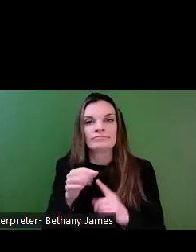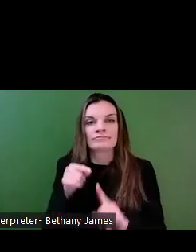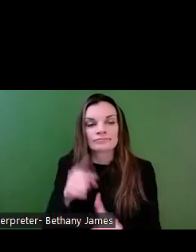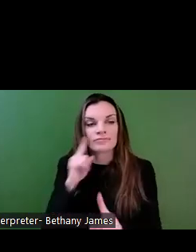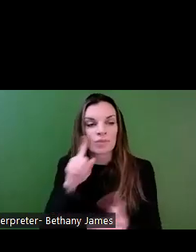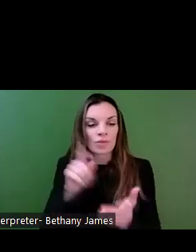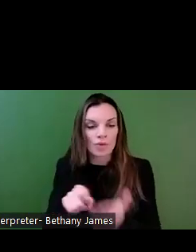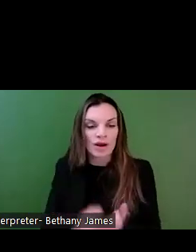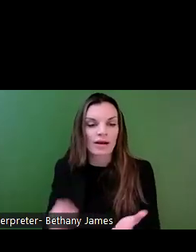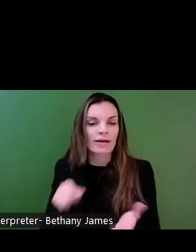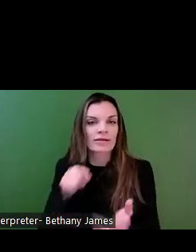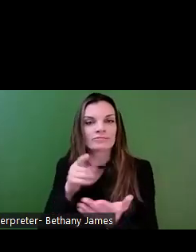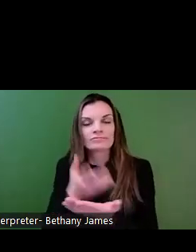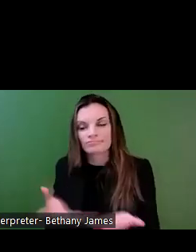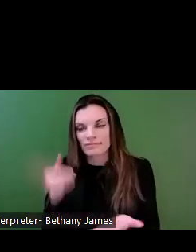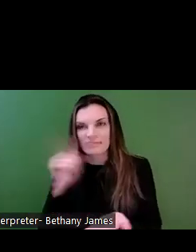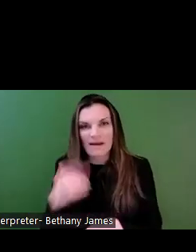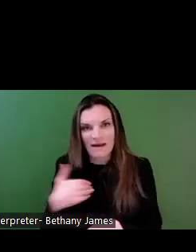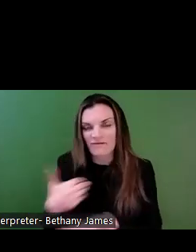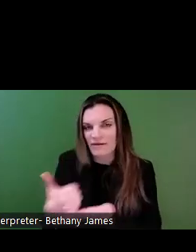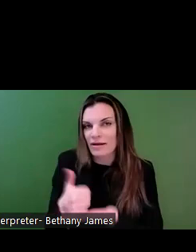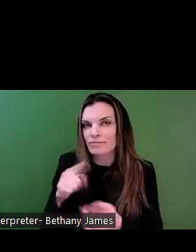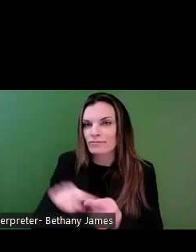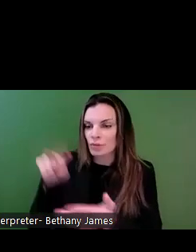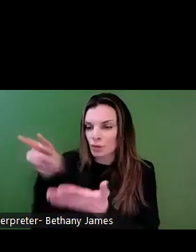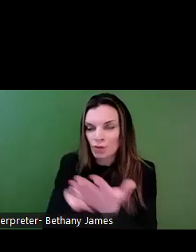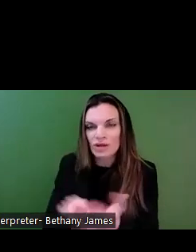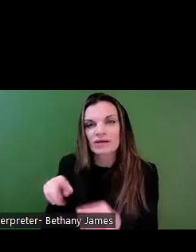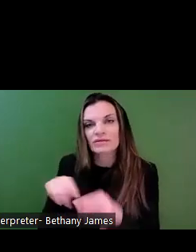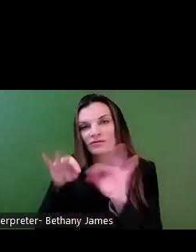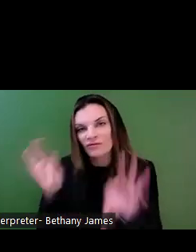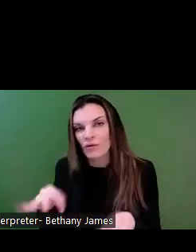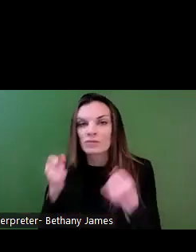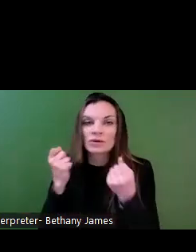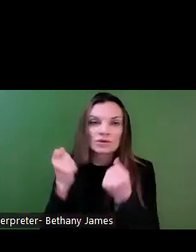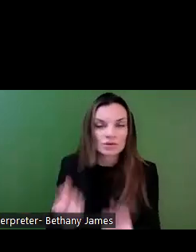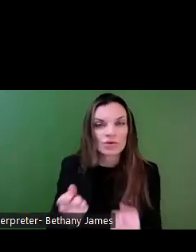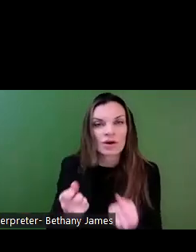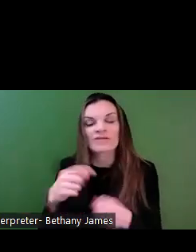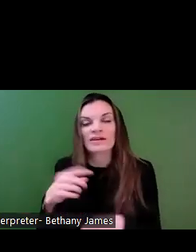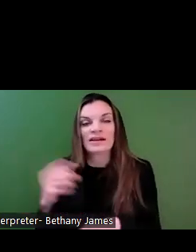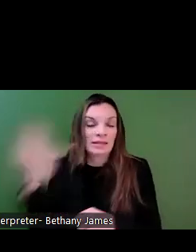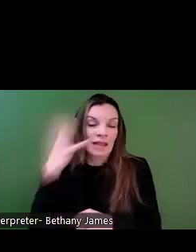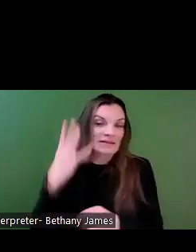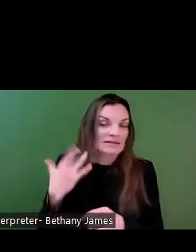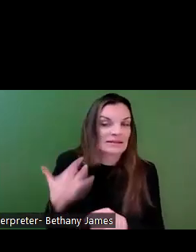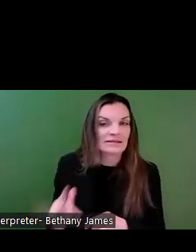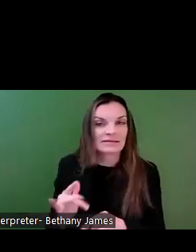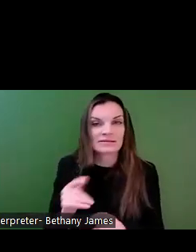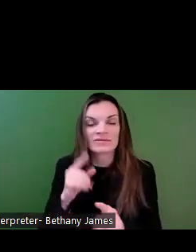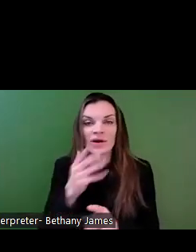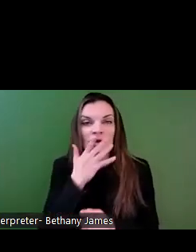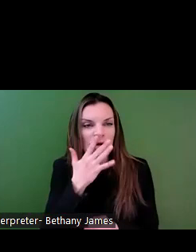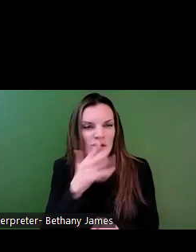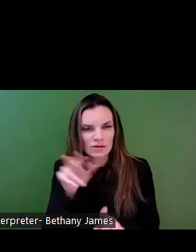notes, completing forms, assembling parts, driving, working with light sensitivity, distinguishing colors,